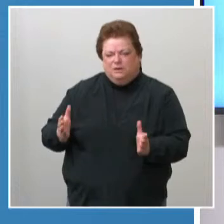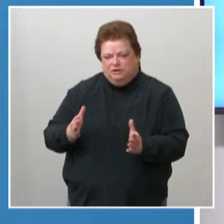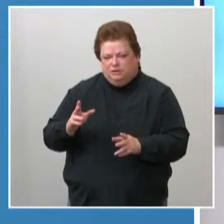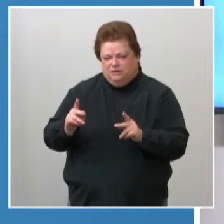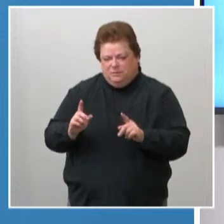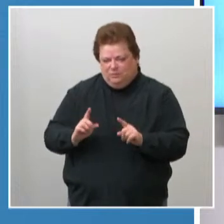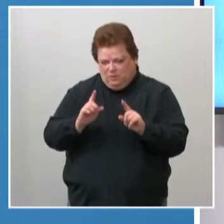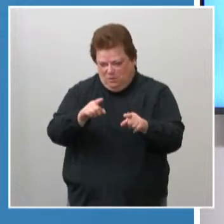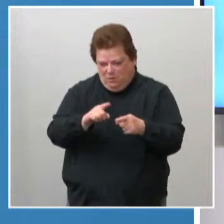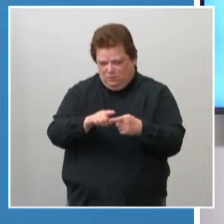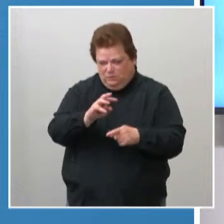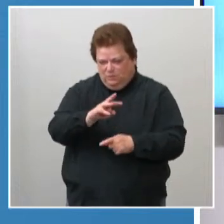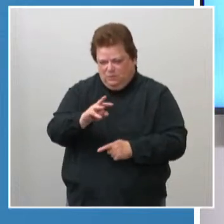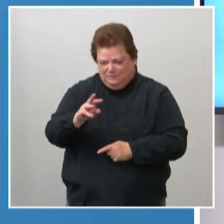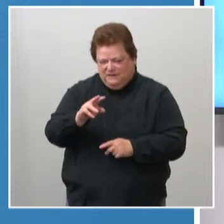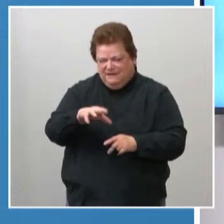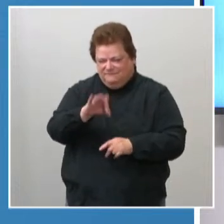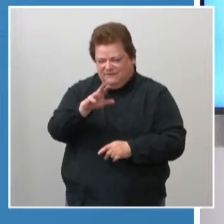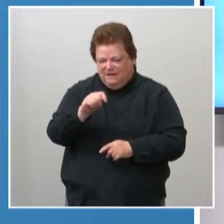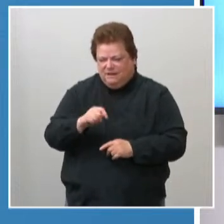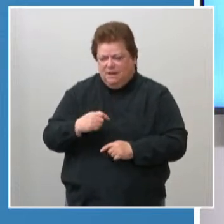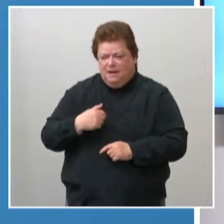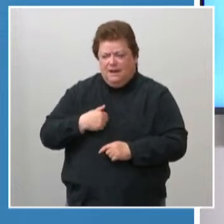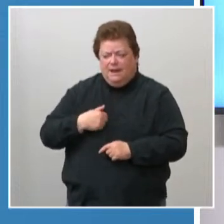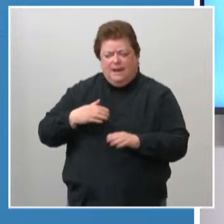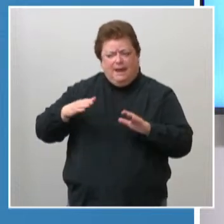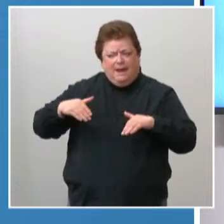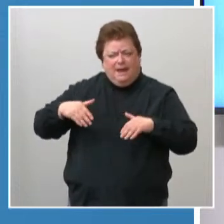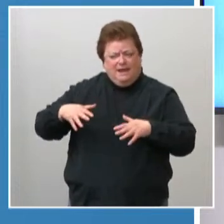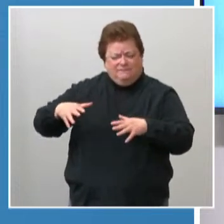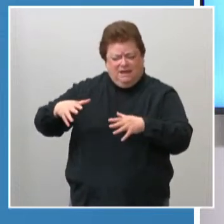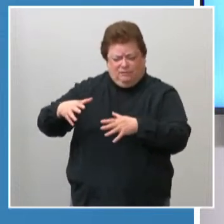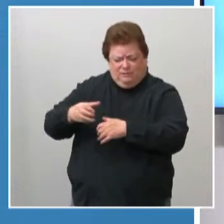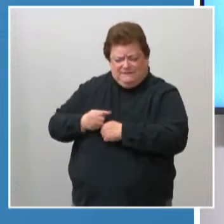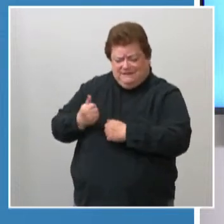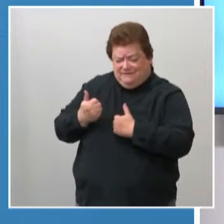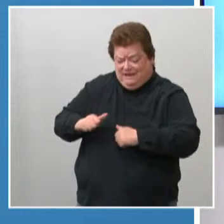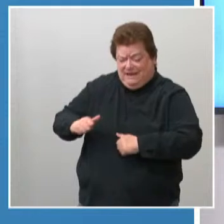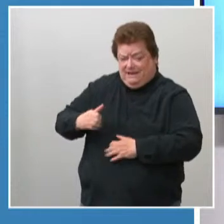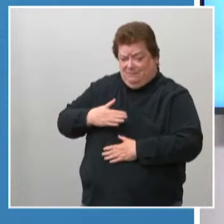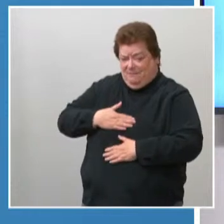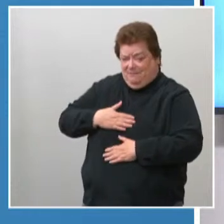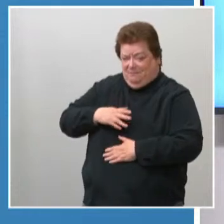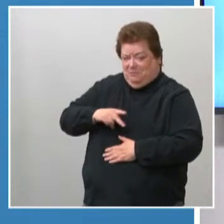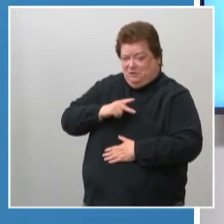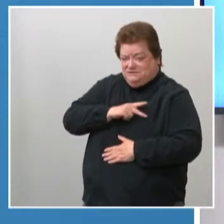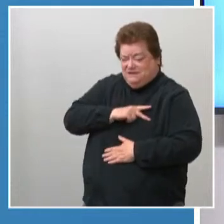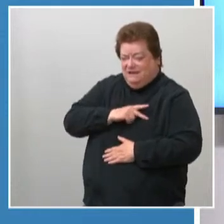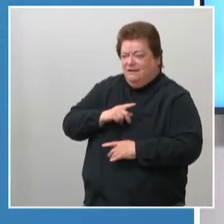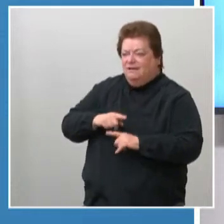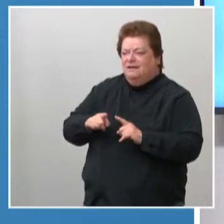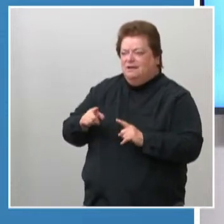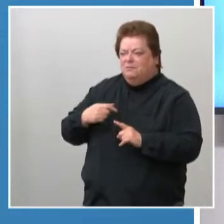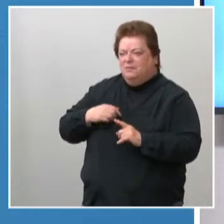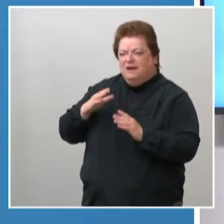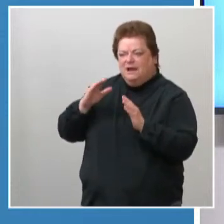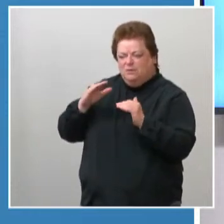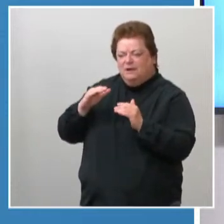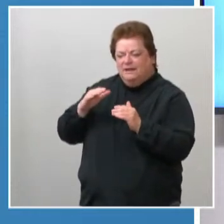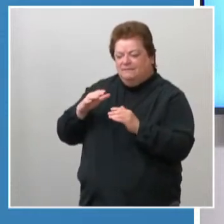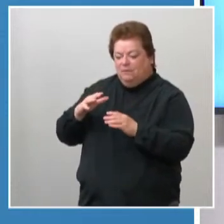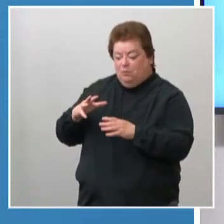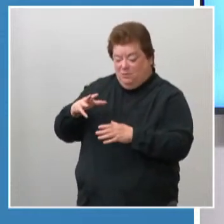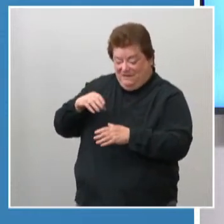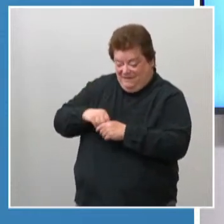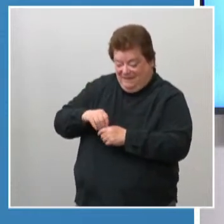people to go there. And hopefully, I haven't received any of them personally, but I'm hoping that there would be a set of